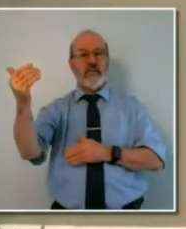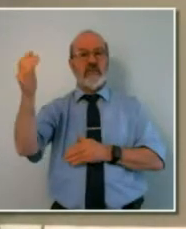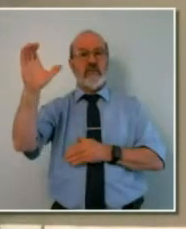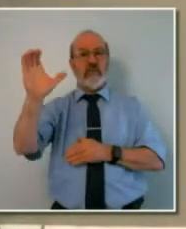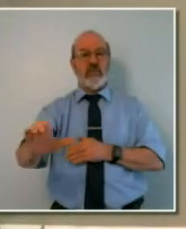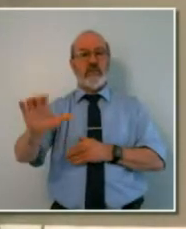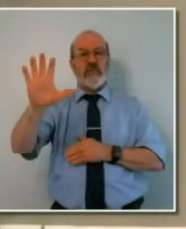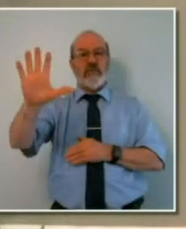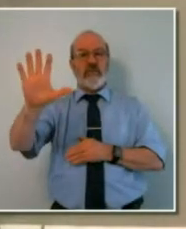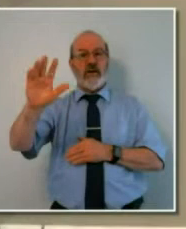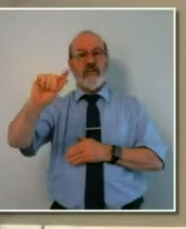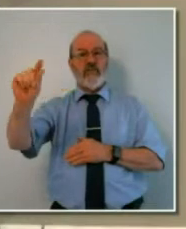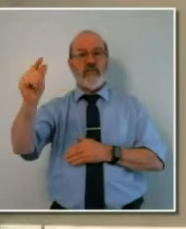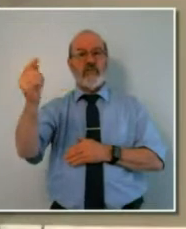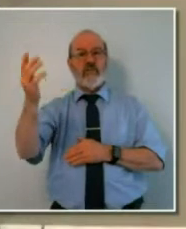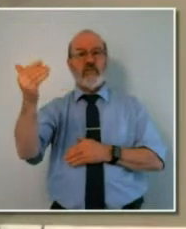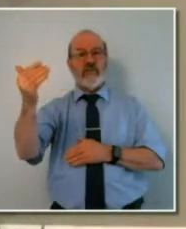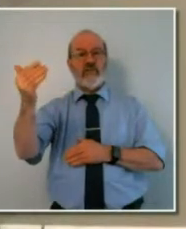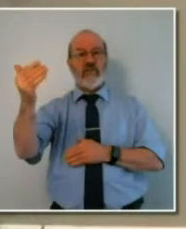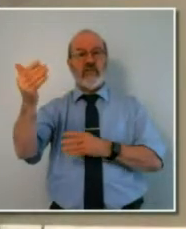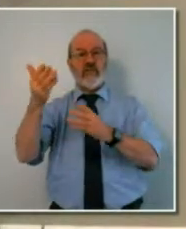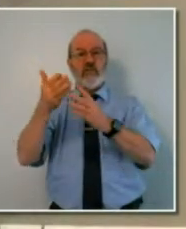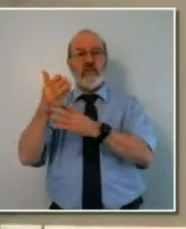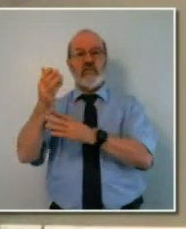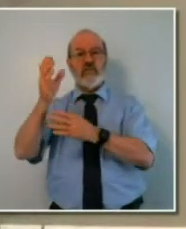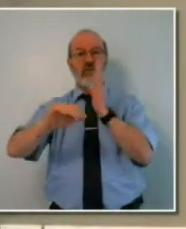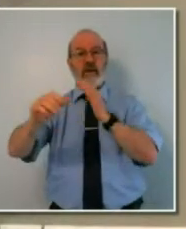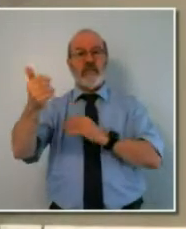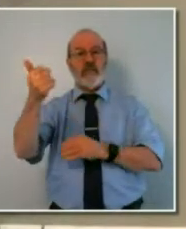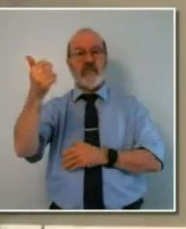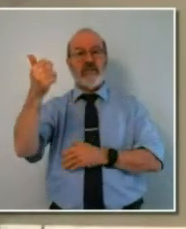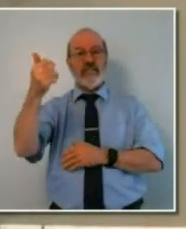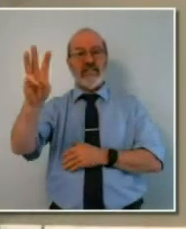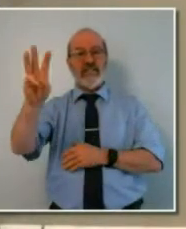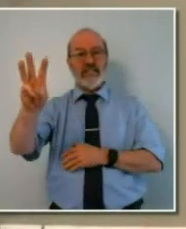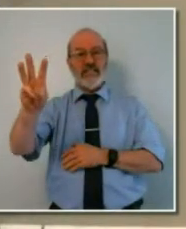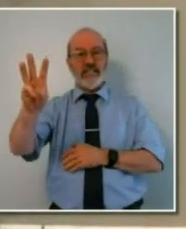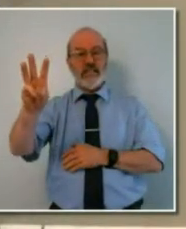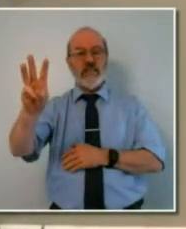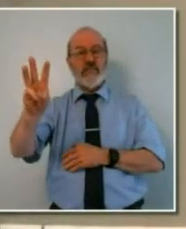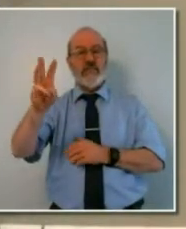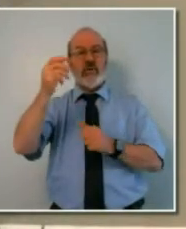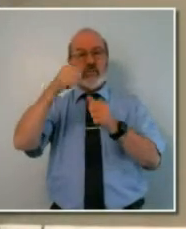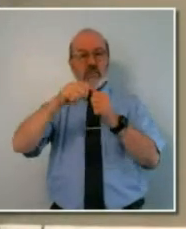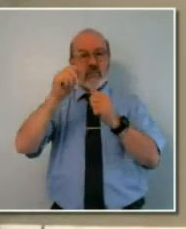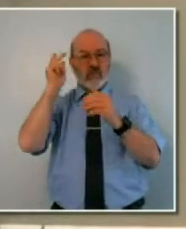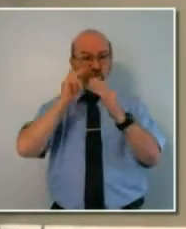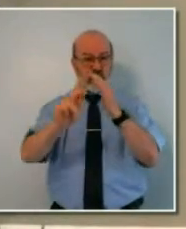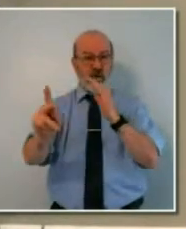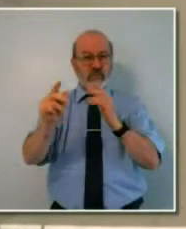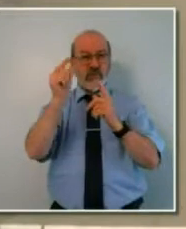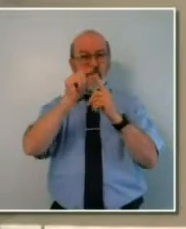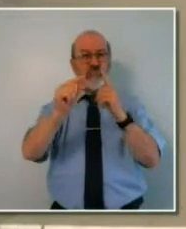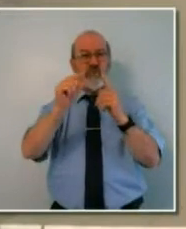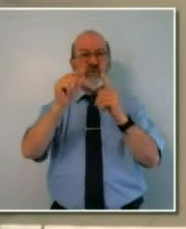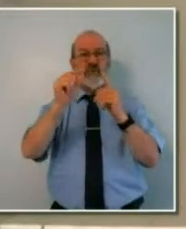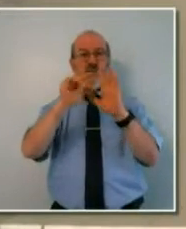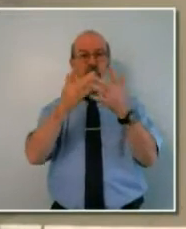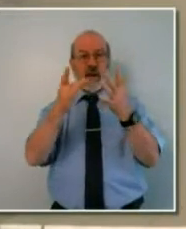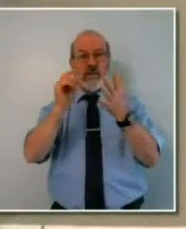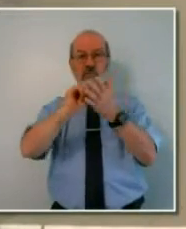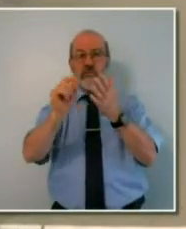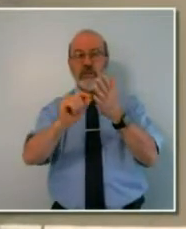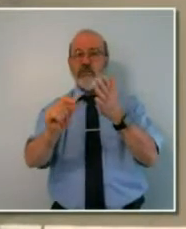into chapter 16. We remember that when the prophecies and the words of Scripture were written, they were not